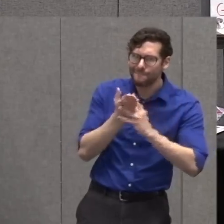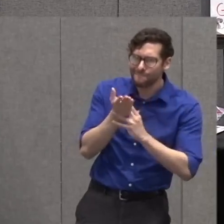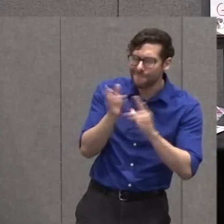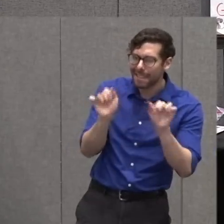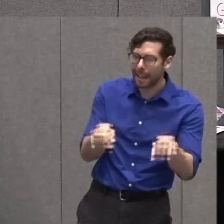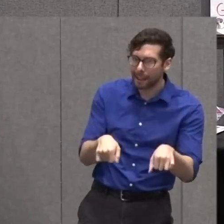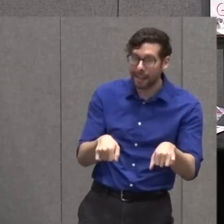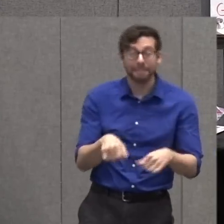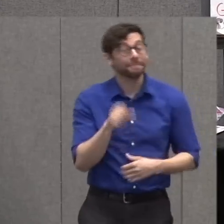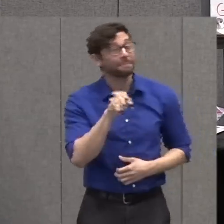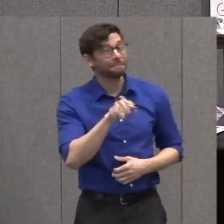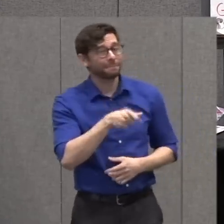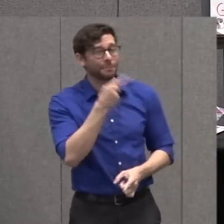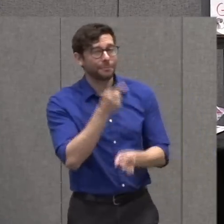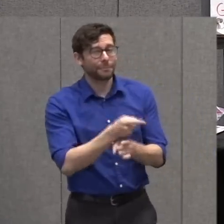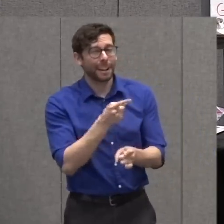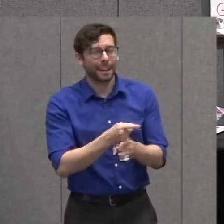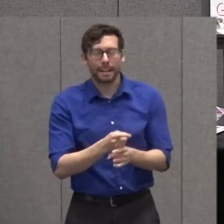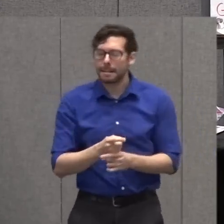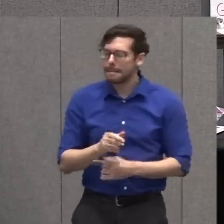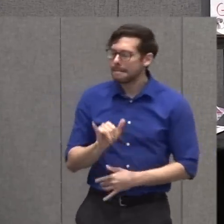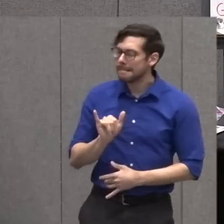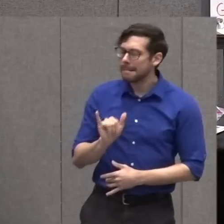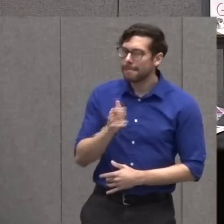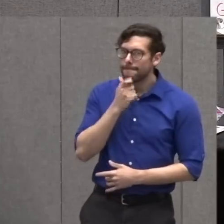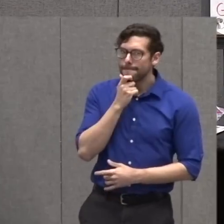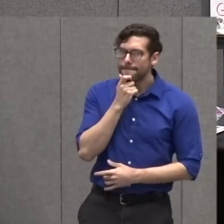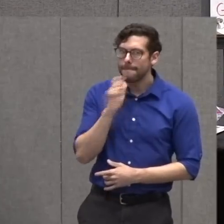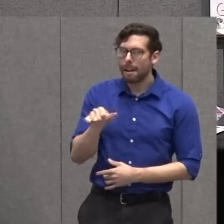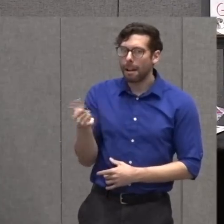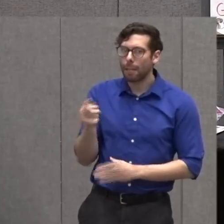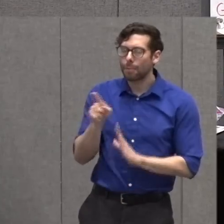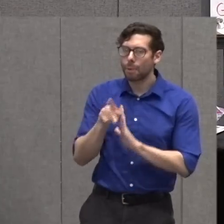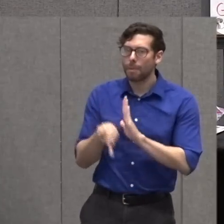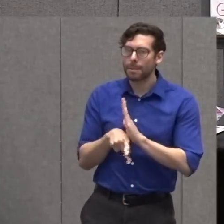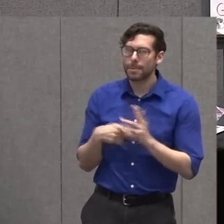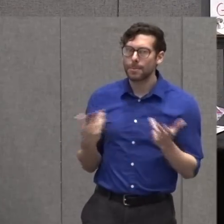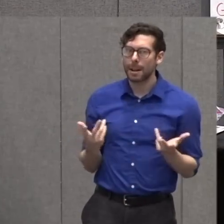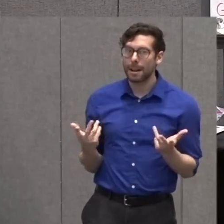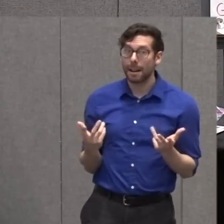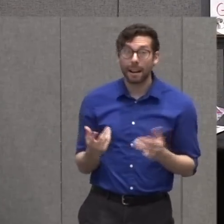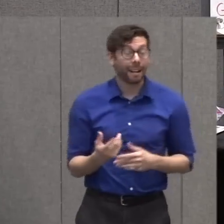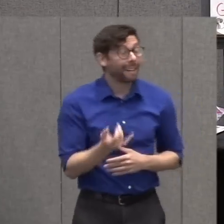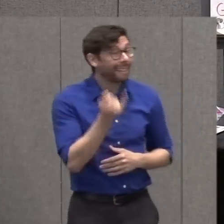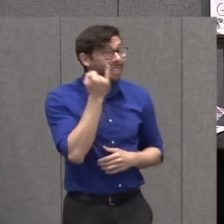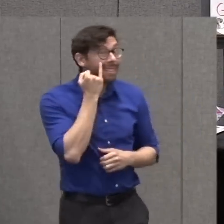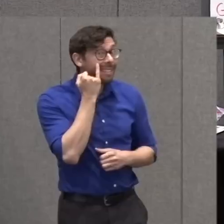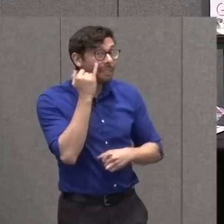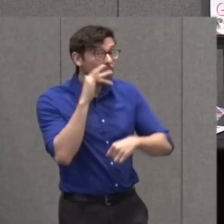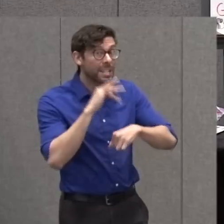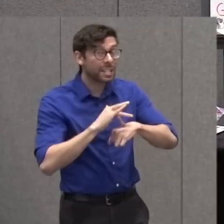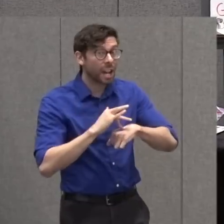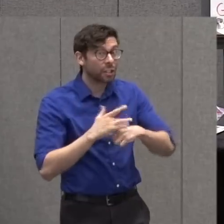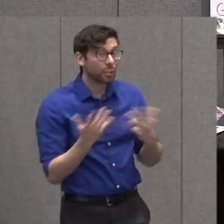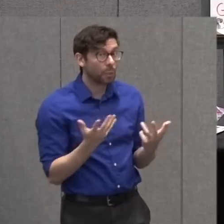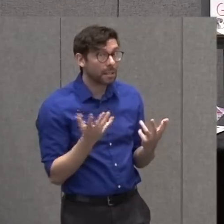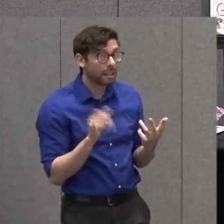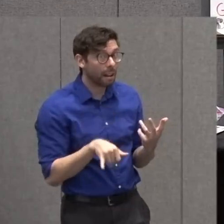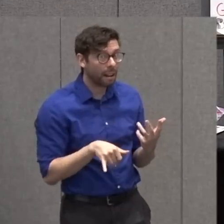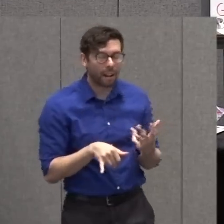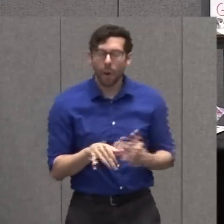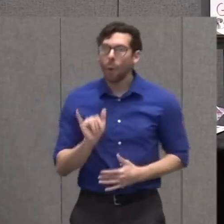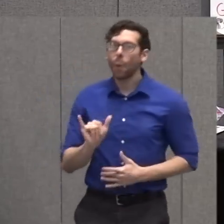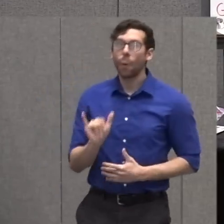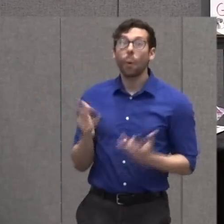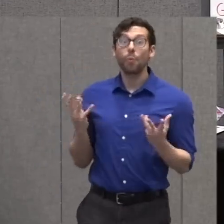through it. What's another property? Well, What if we touch it? When we touch it, what's that it property? would be